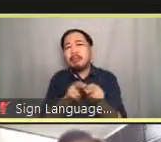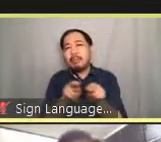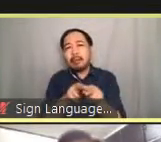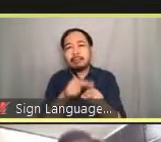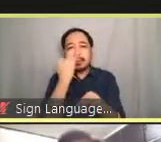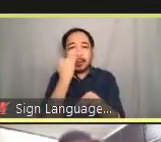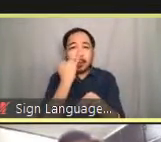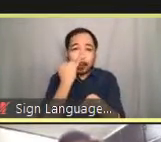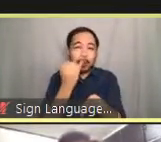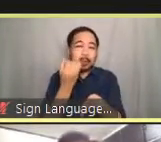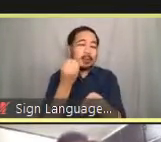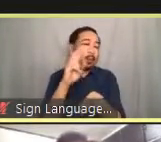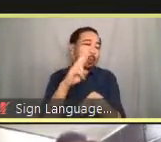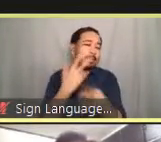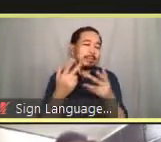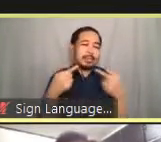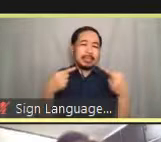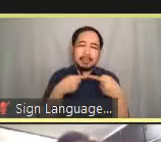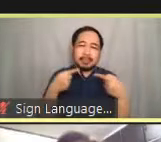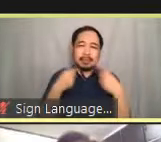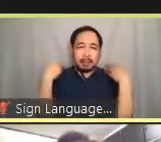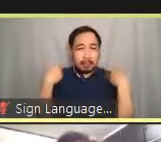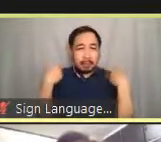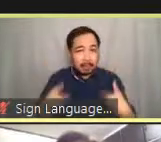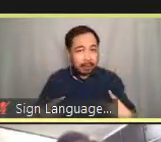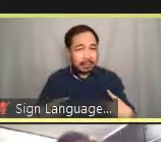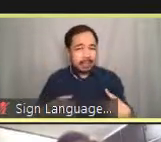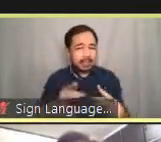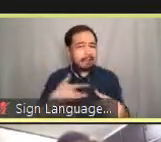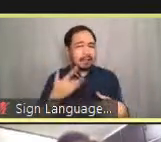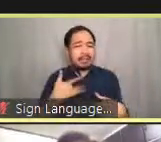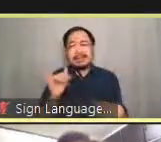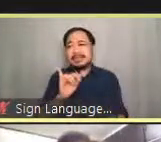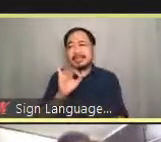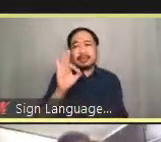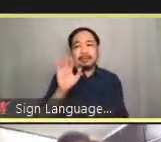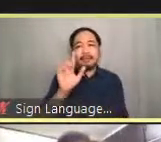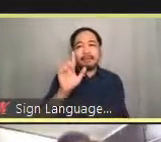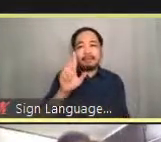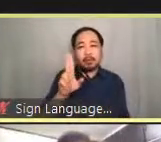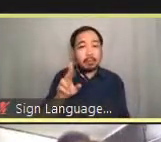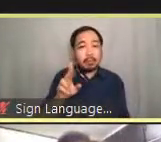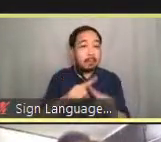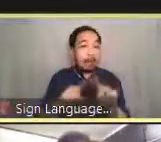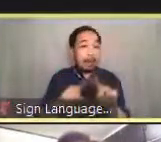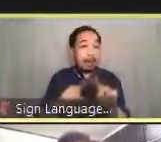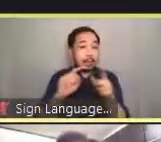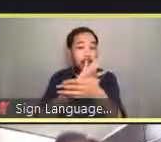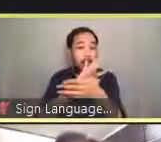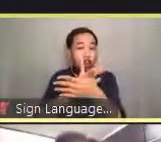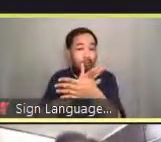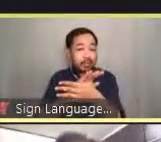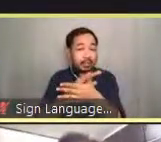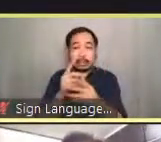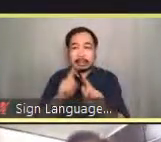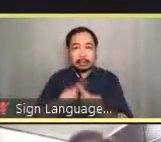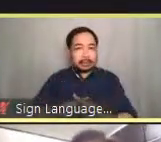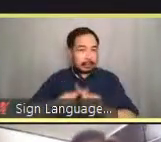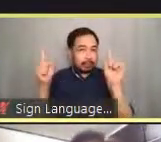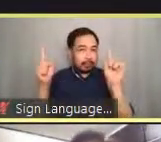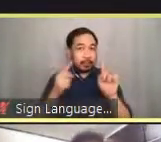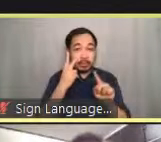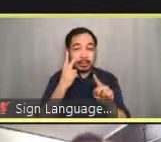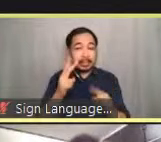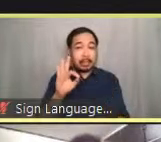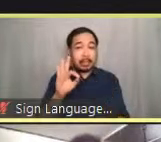ang katawan, kalamot na. But unlike yung 19, ang colds at saka yung